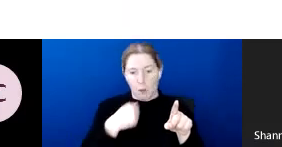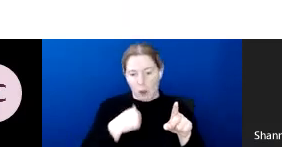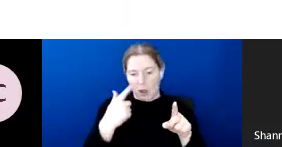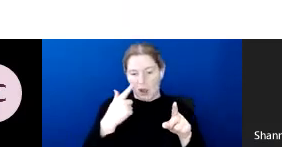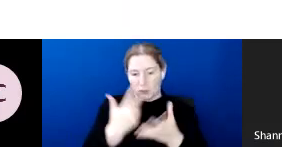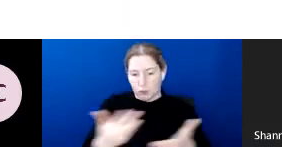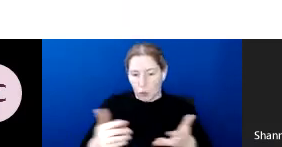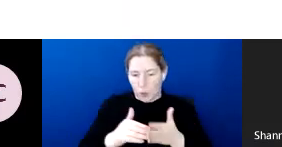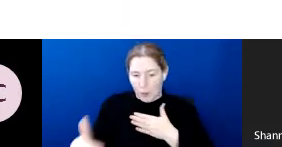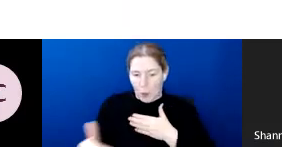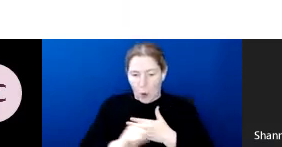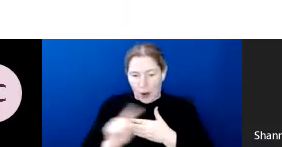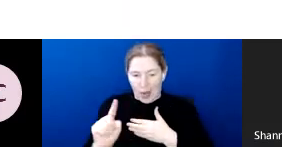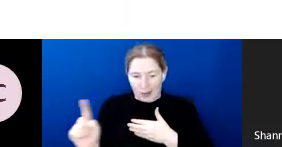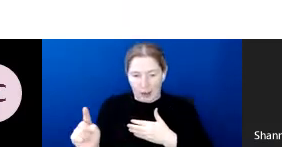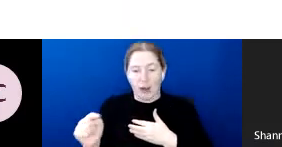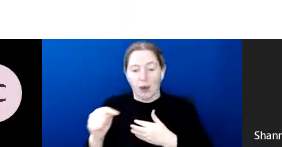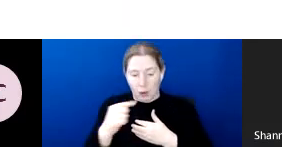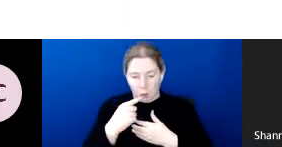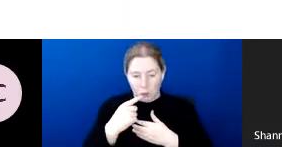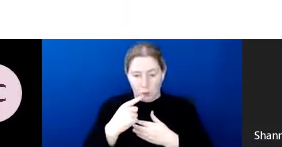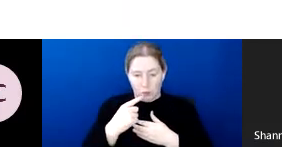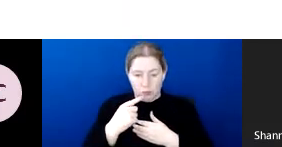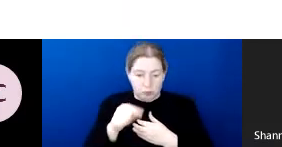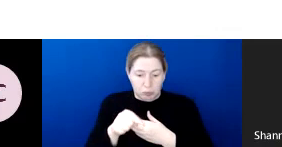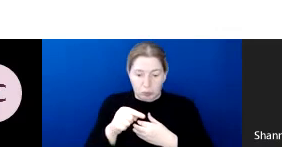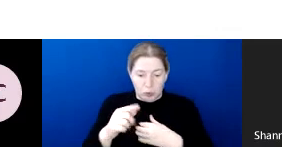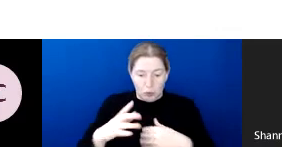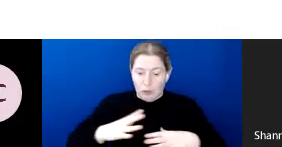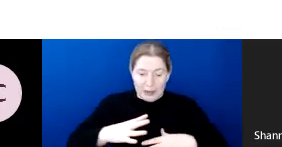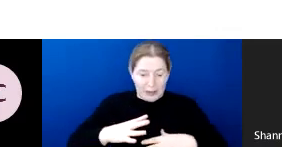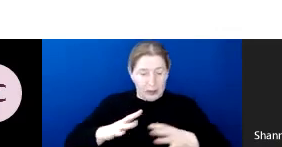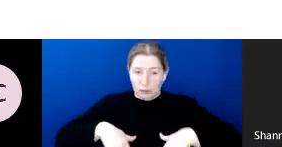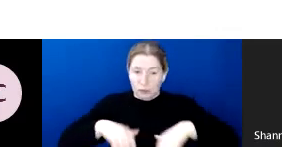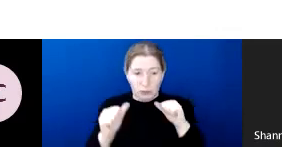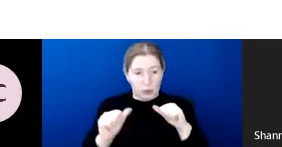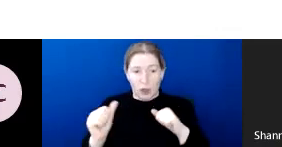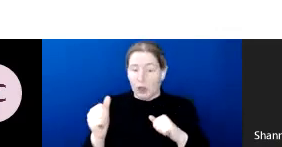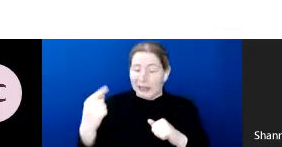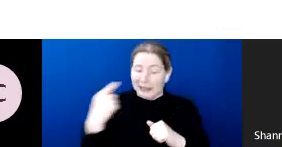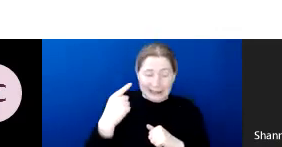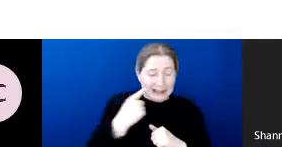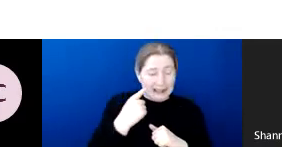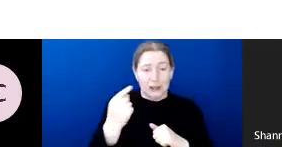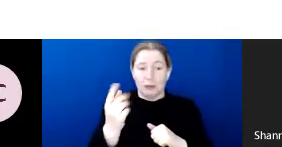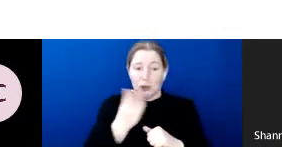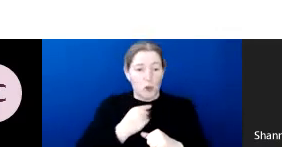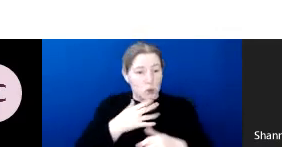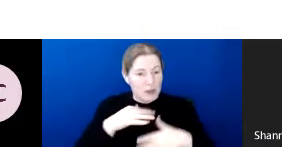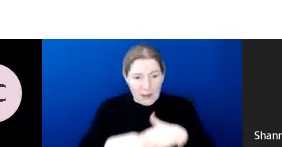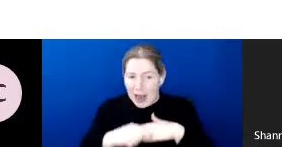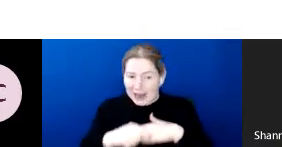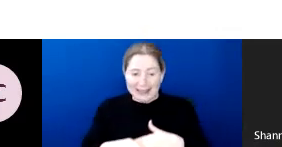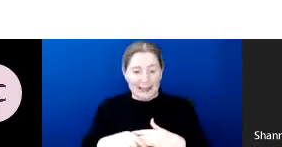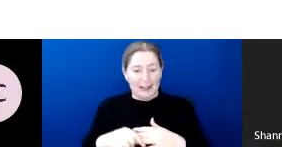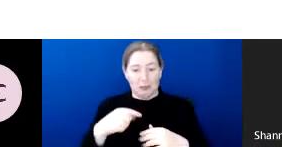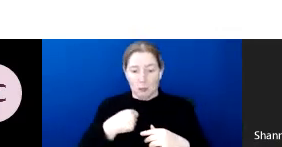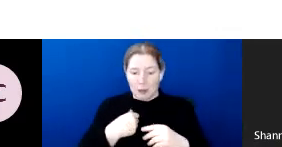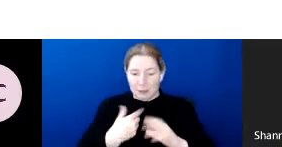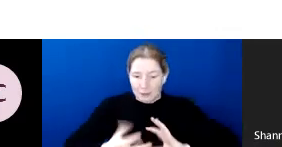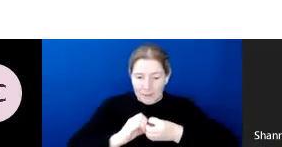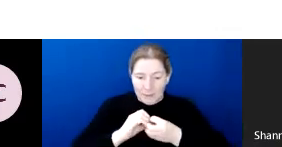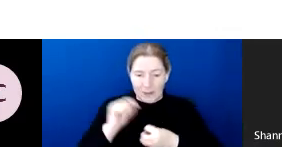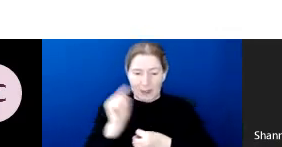minute. Yeah, they're ready to go. It's easy, user-friendly, and we have built this solution